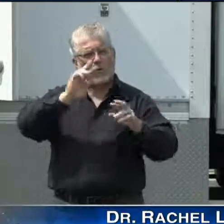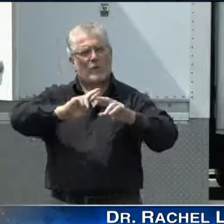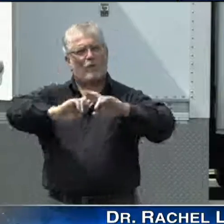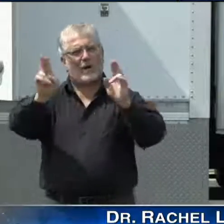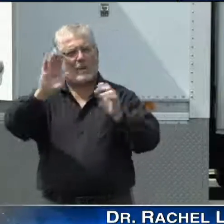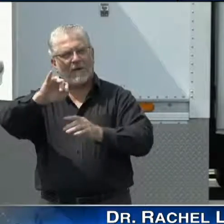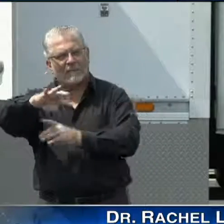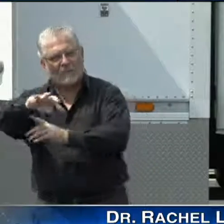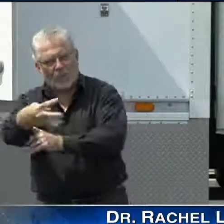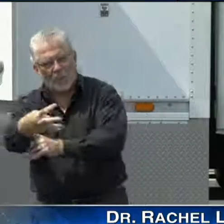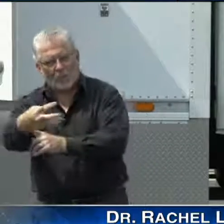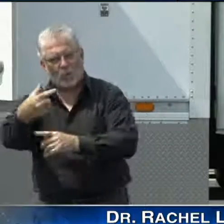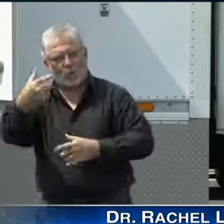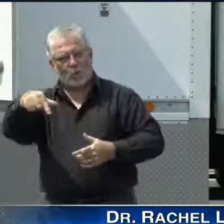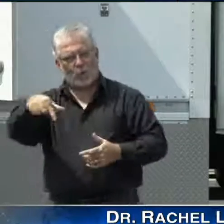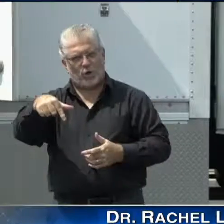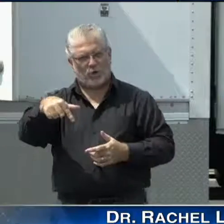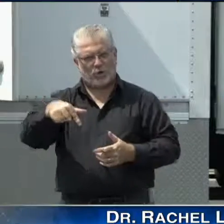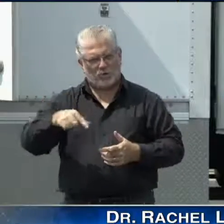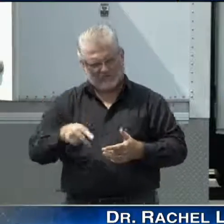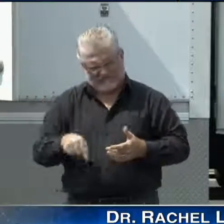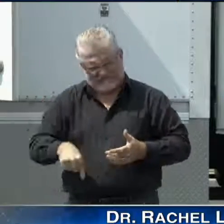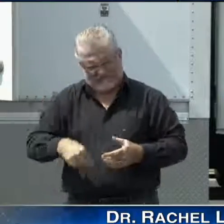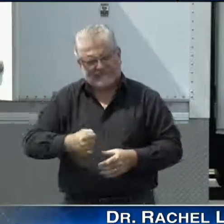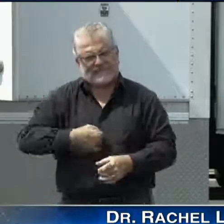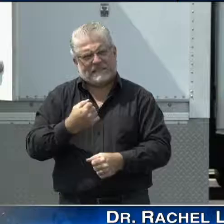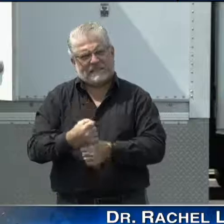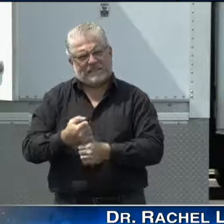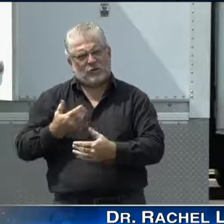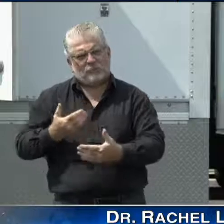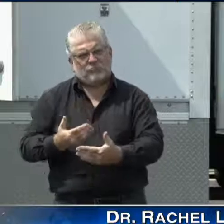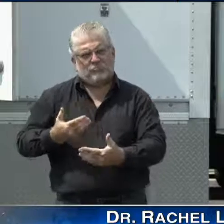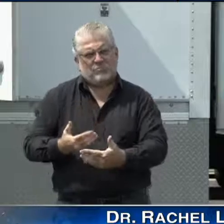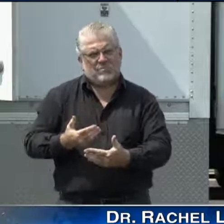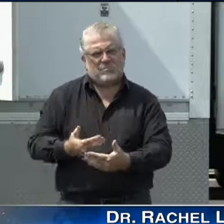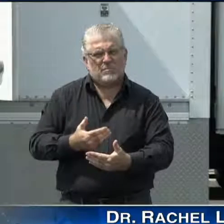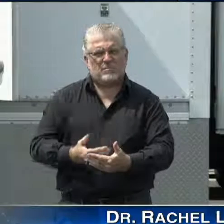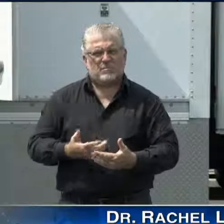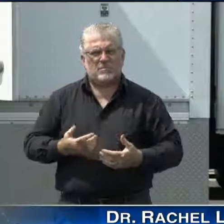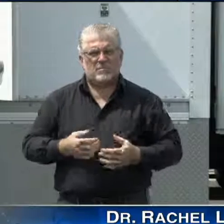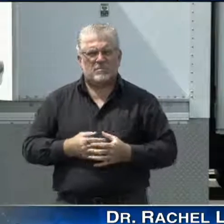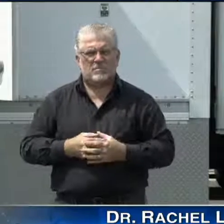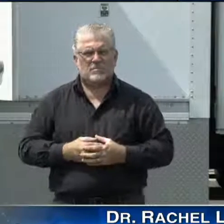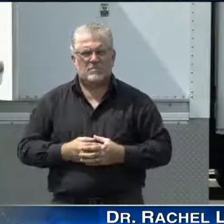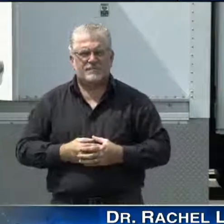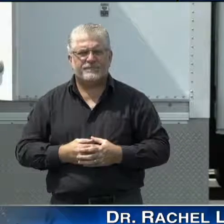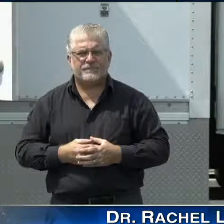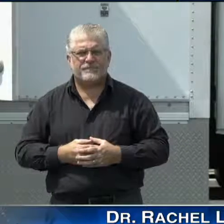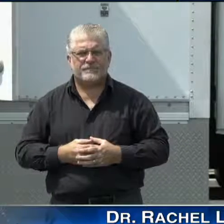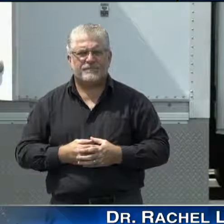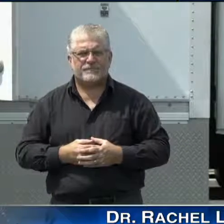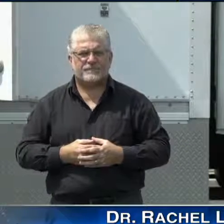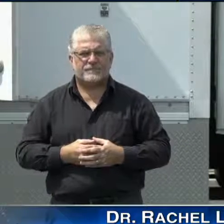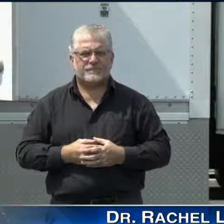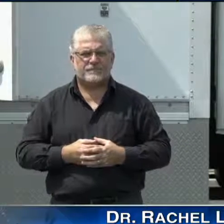year. That's the type of test, more and more of those type of rapid tests, probably antigen tests that have good